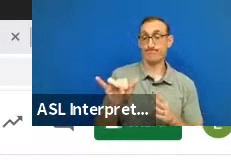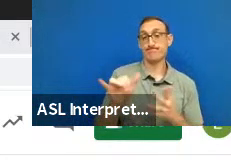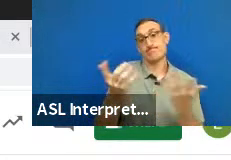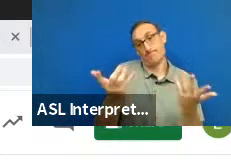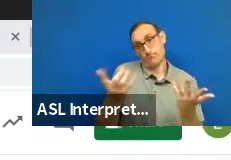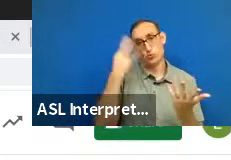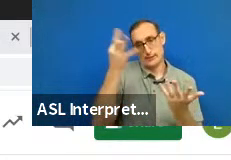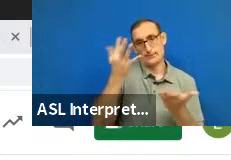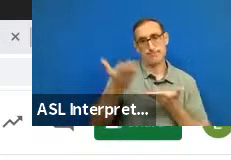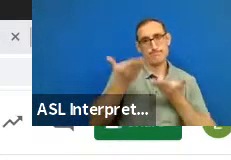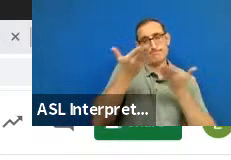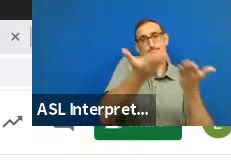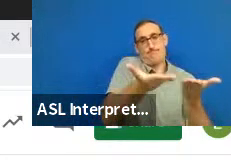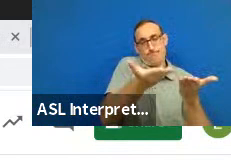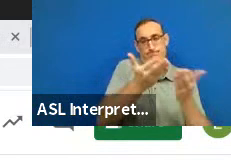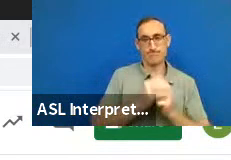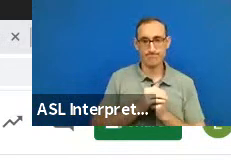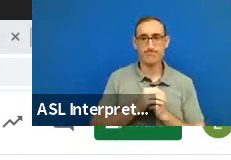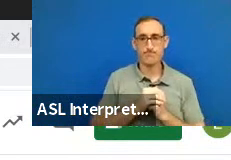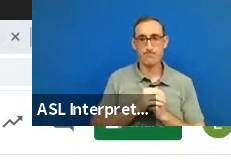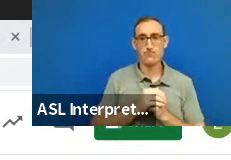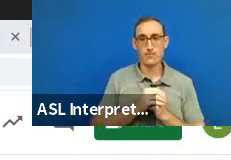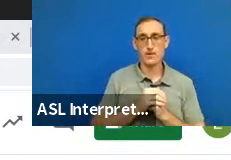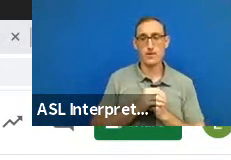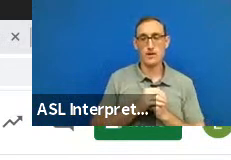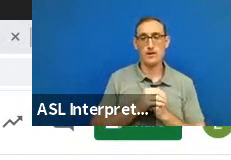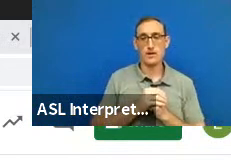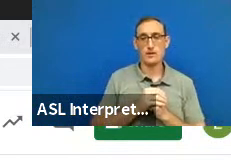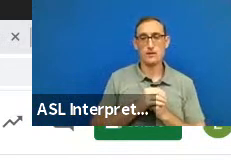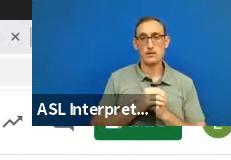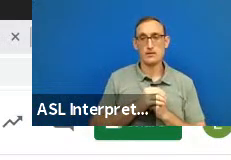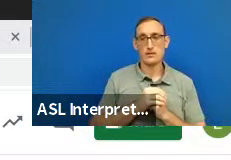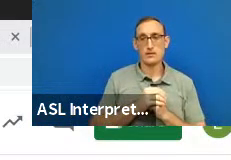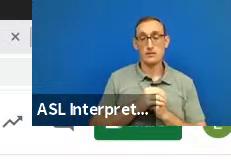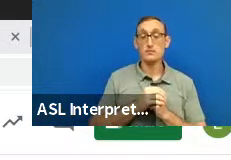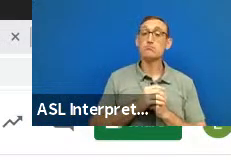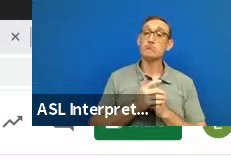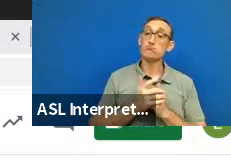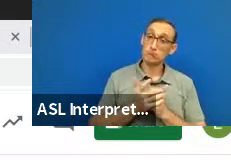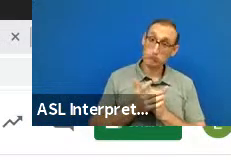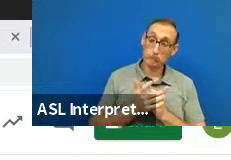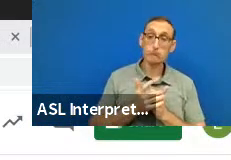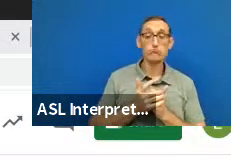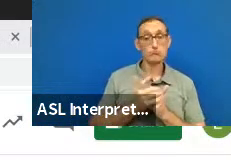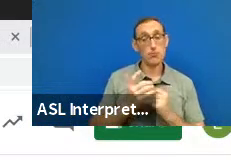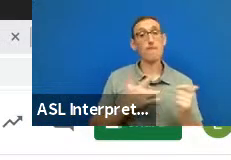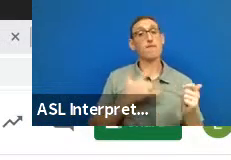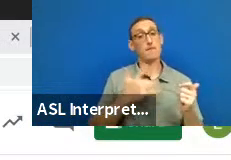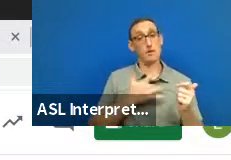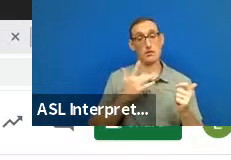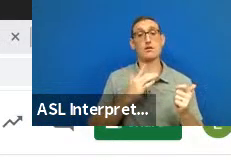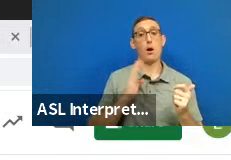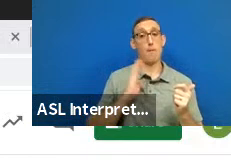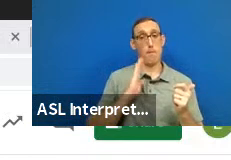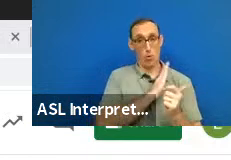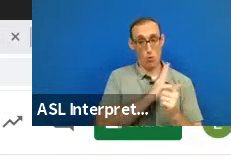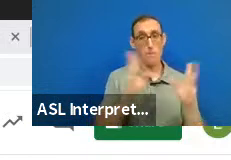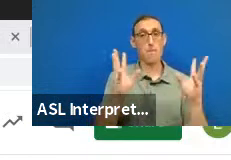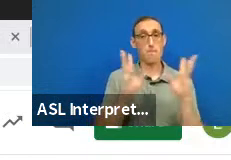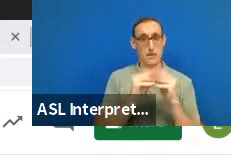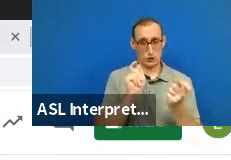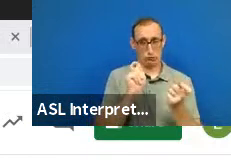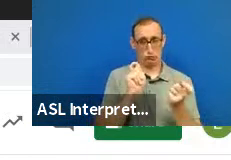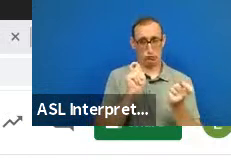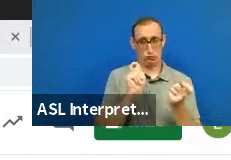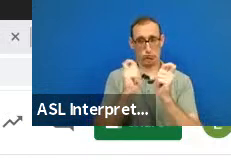already have covered some things, clean up our board meetings. And one of the things that they stressed that